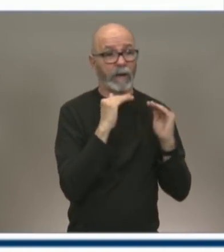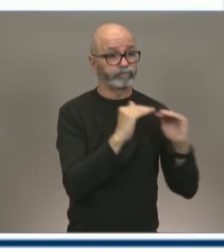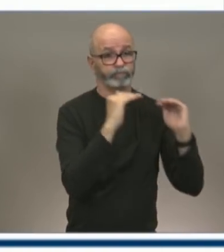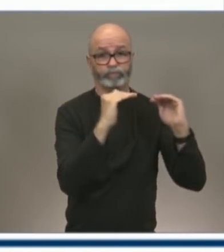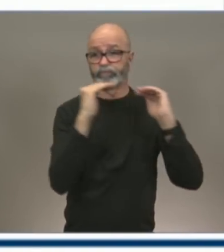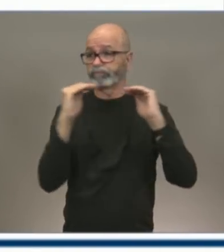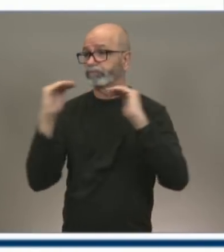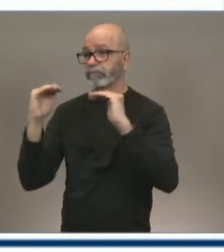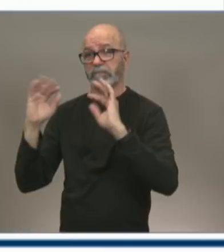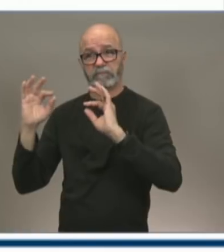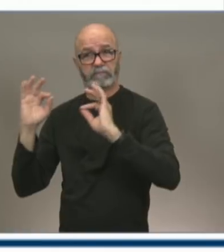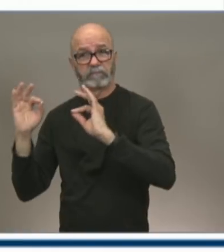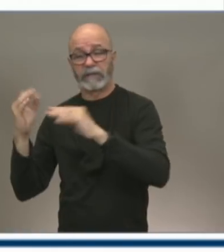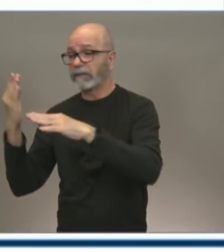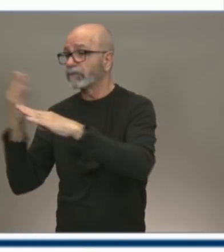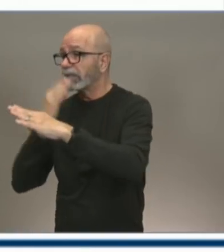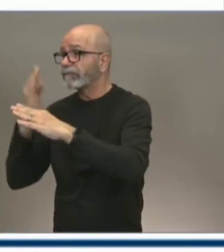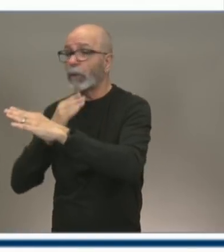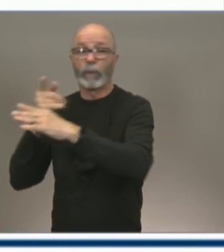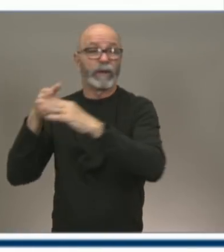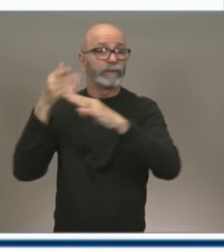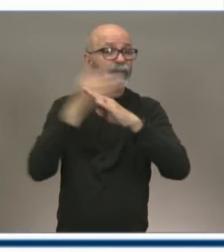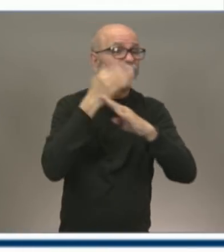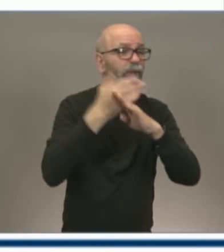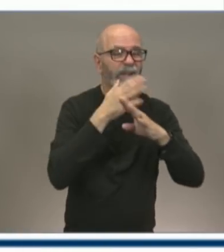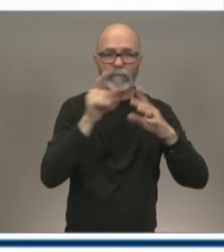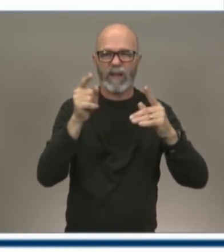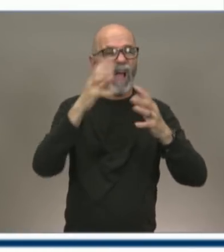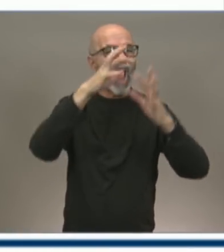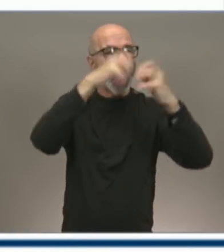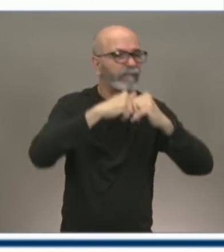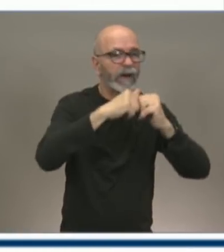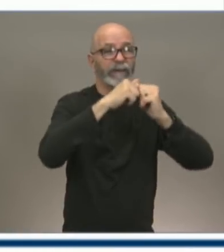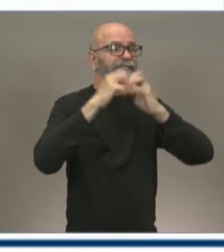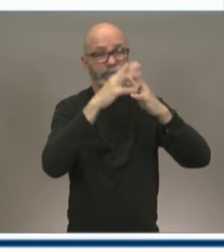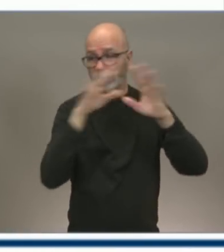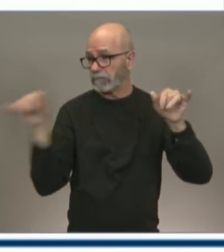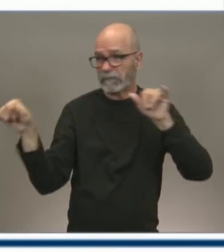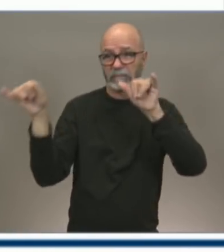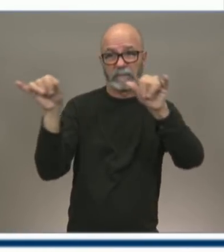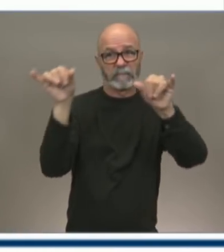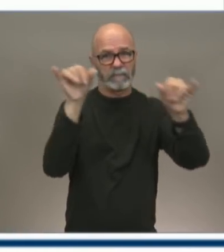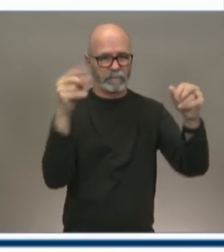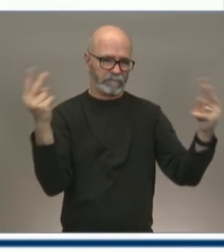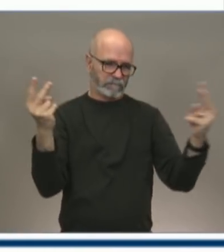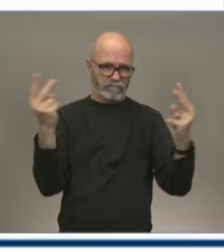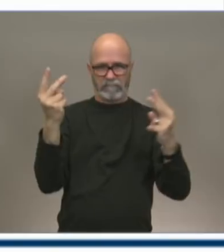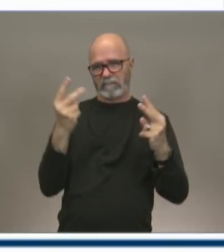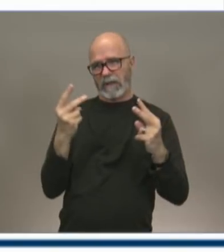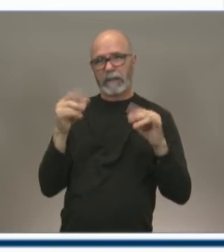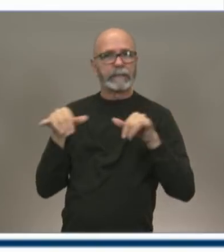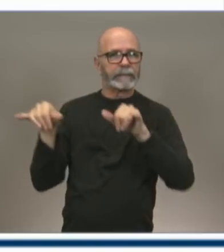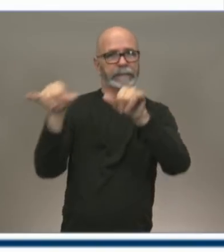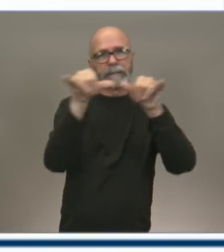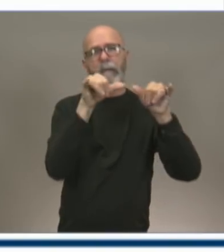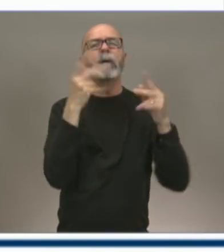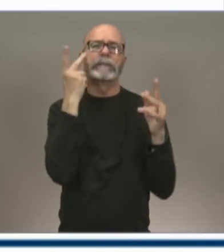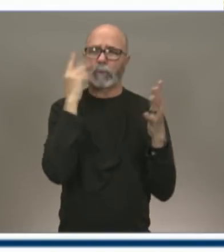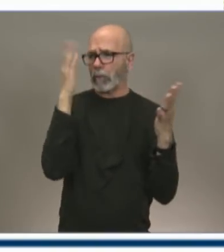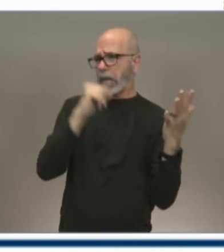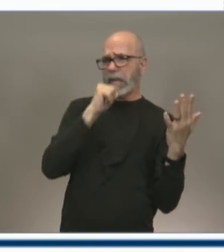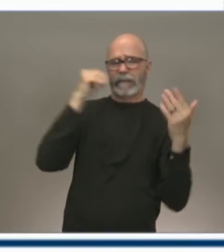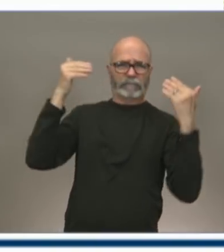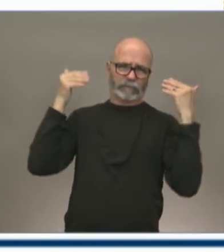work is ongoing. Would have been communicated to the homes. I don't actually have that in front of me. Go ahead with your follow-up,